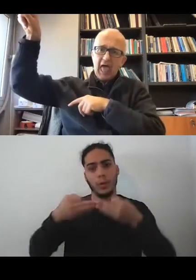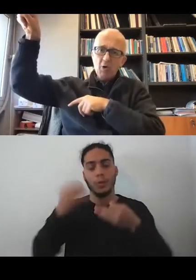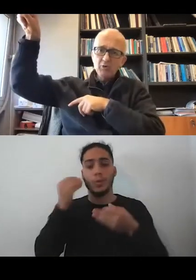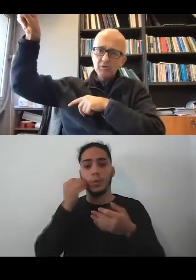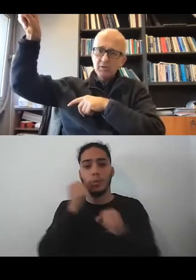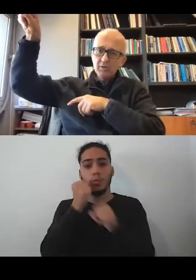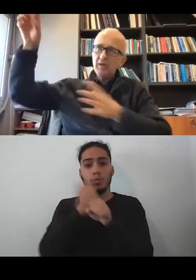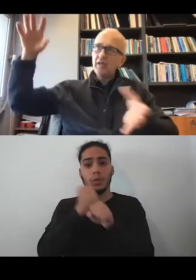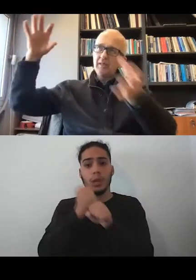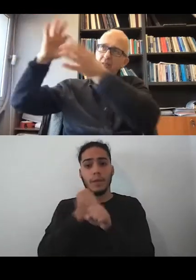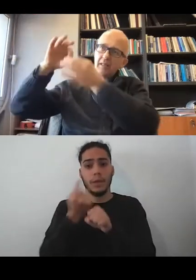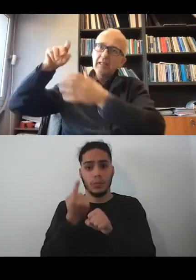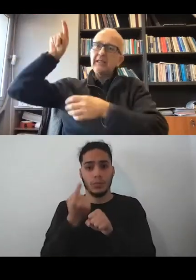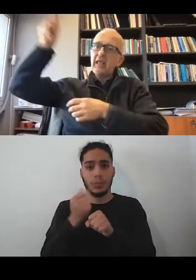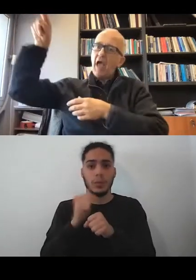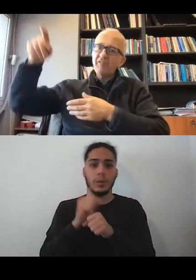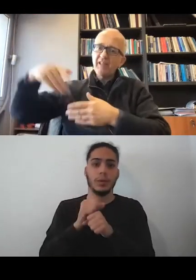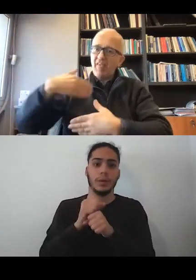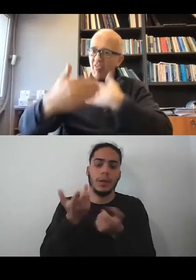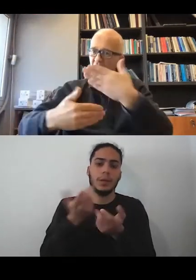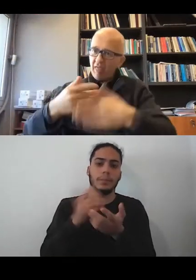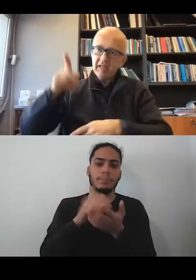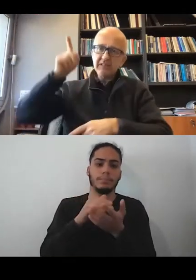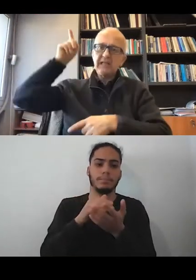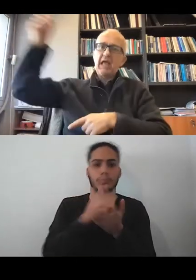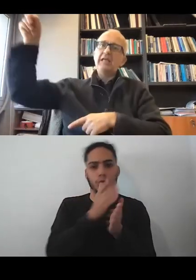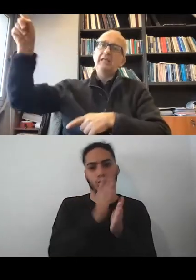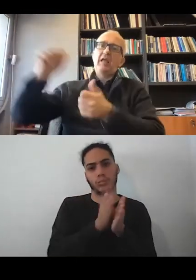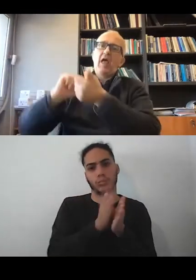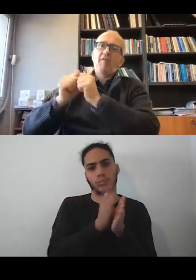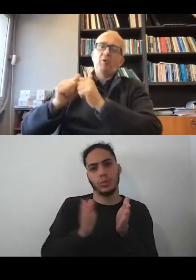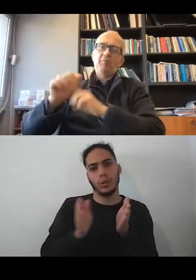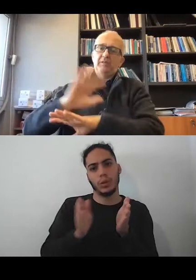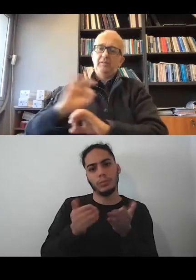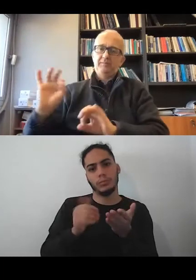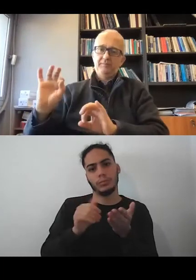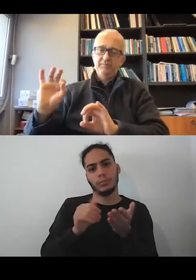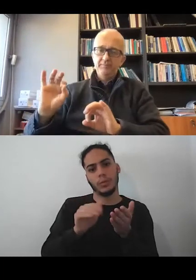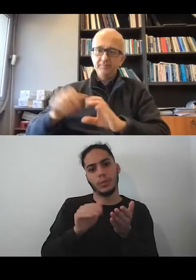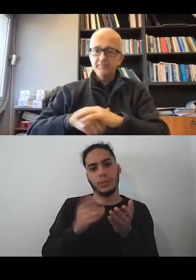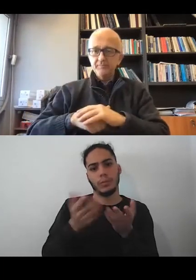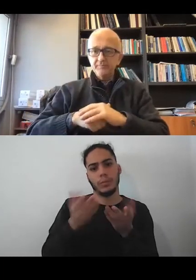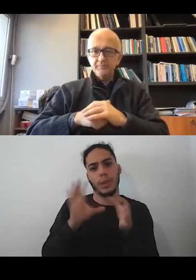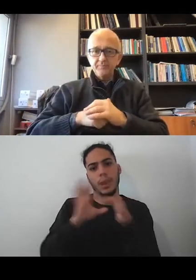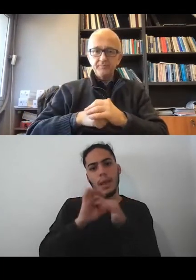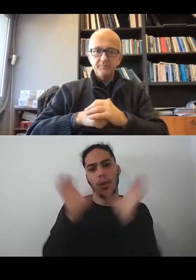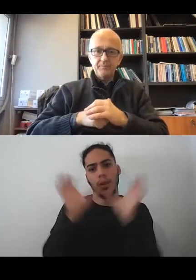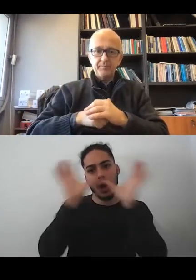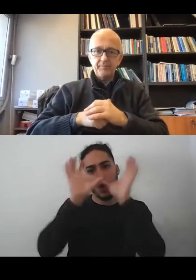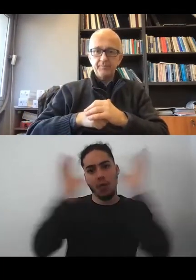and the whole processing will be done on the cloud.